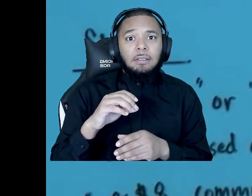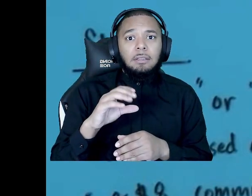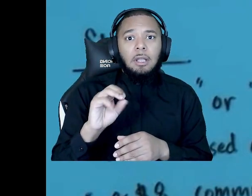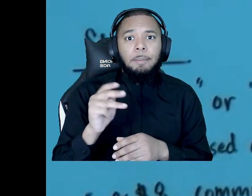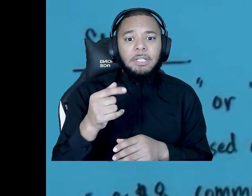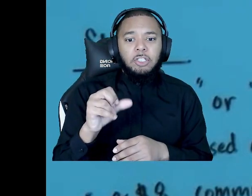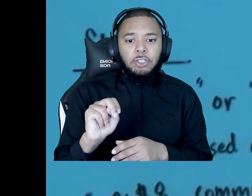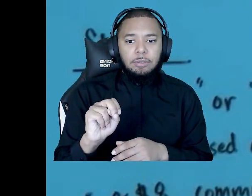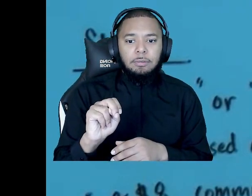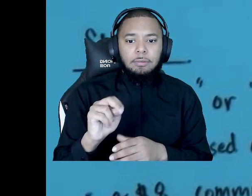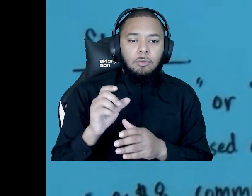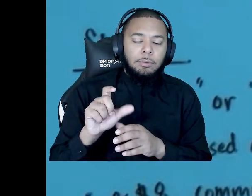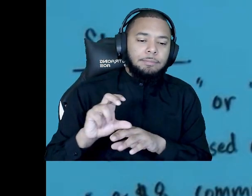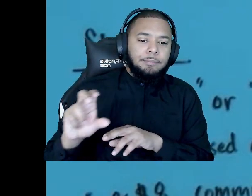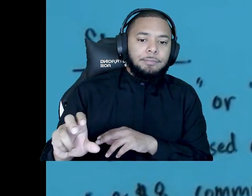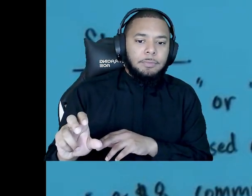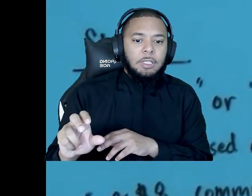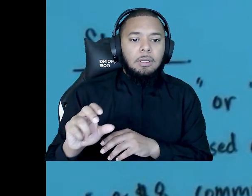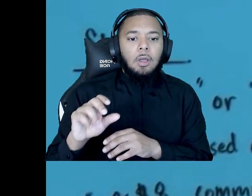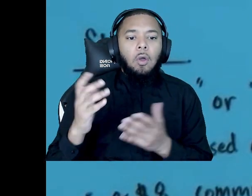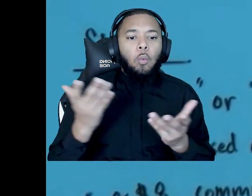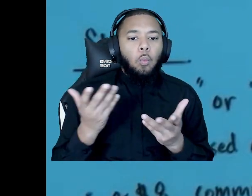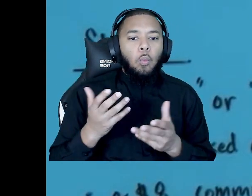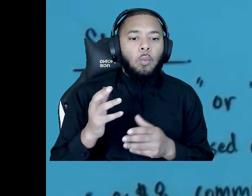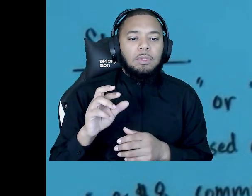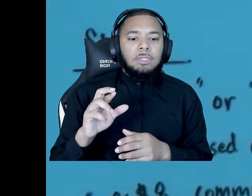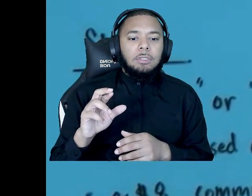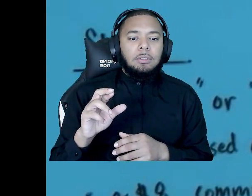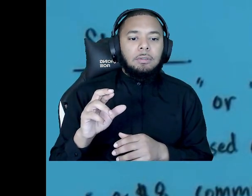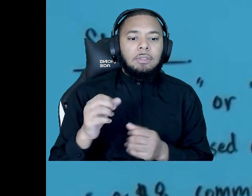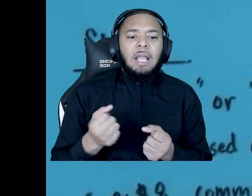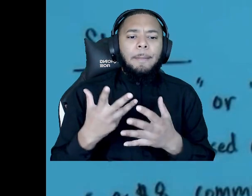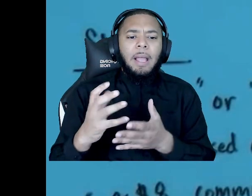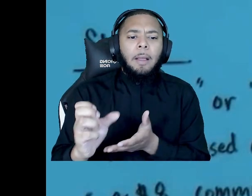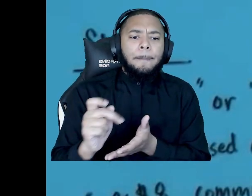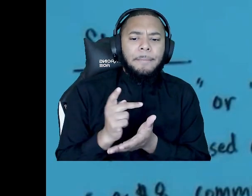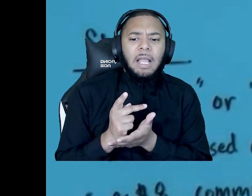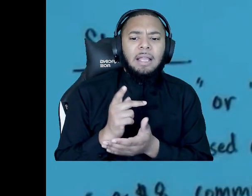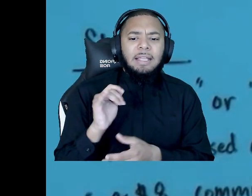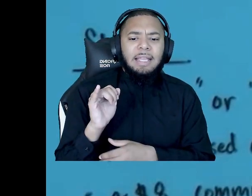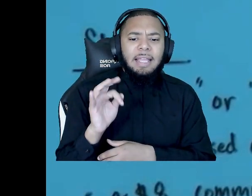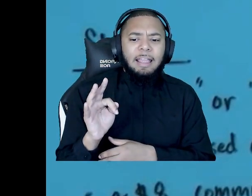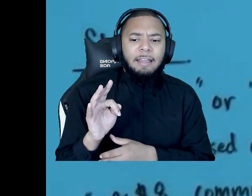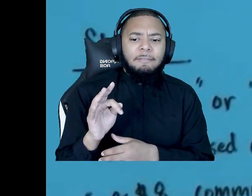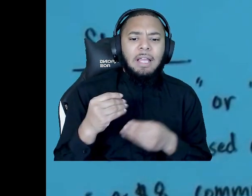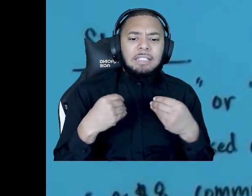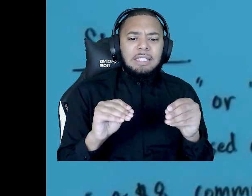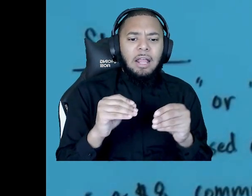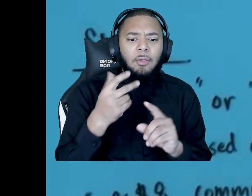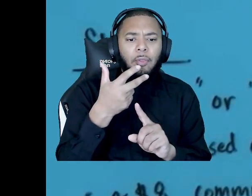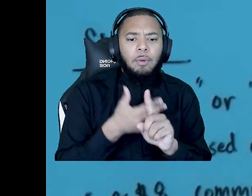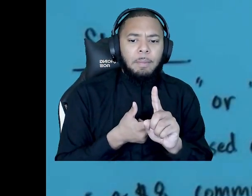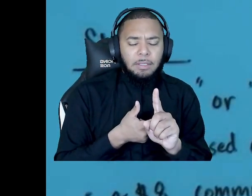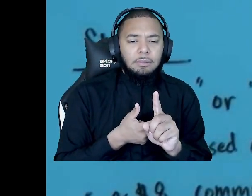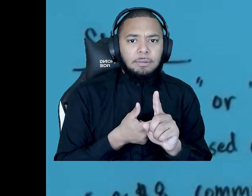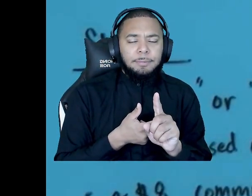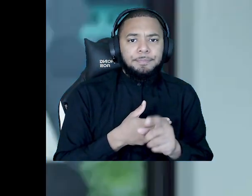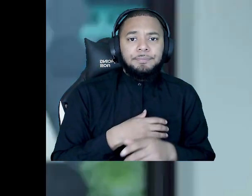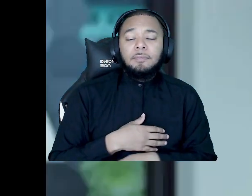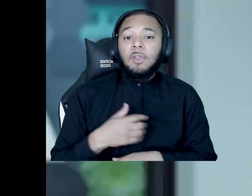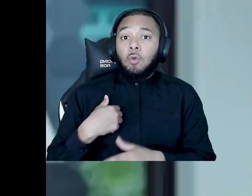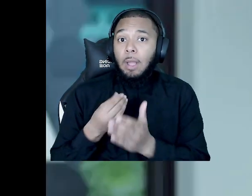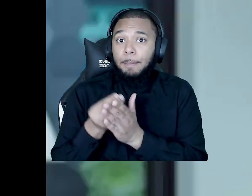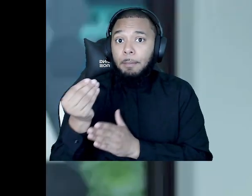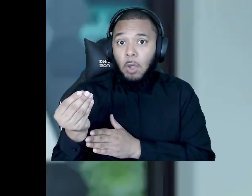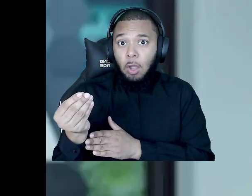later for $500? All right, well, let's just do the math here. If I have 10 shares and they're $40